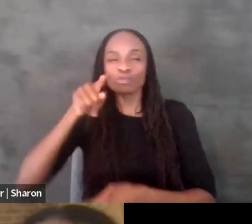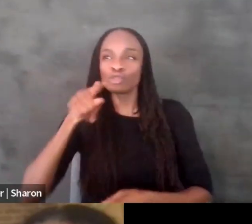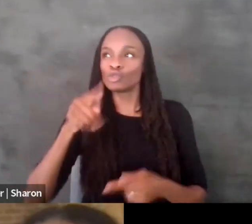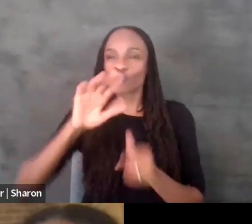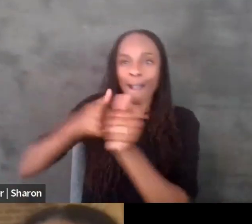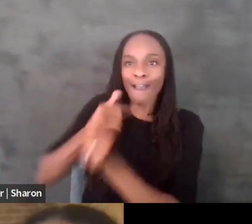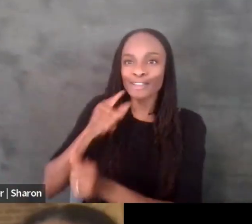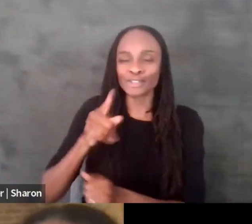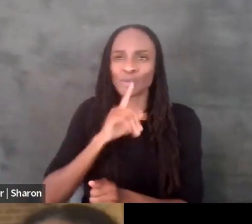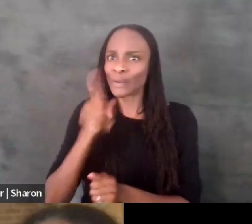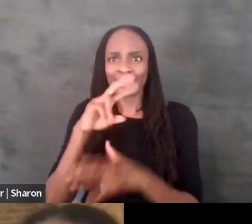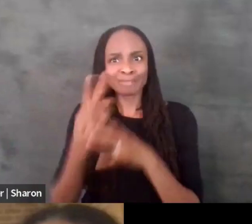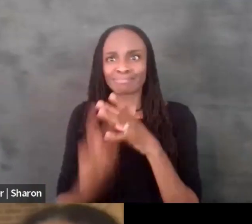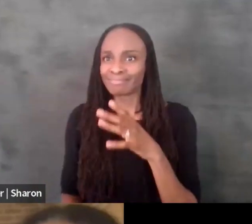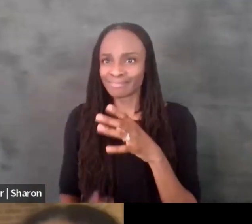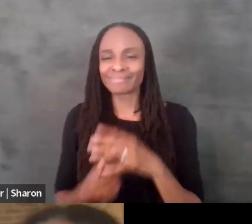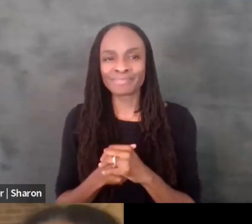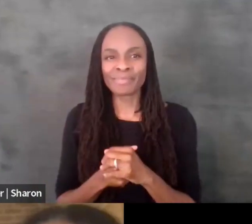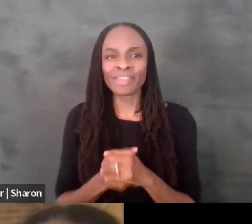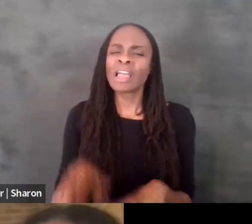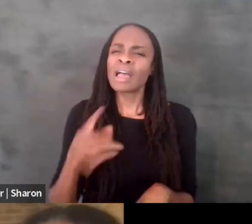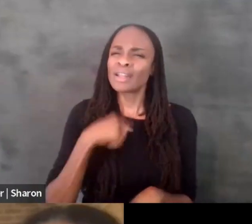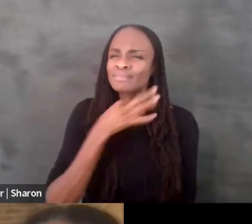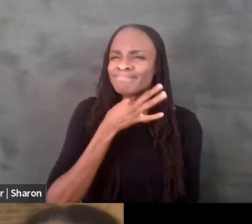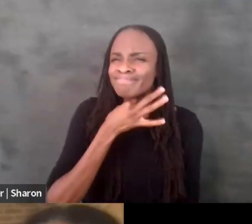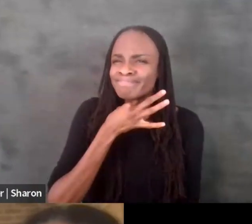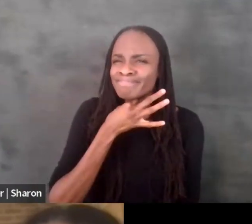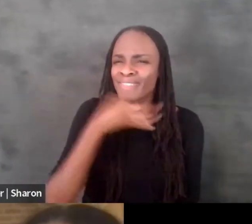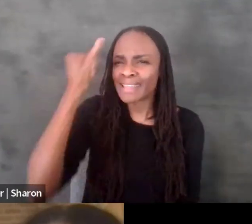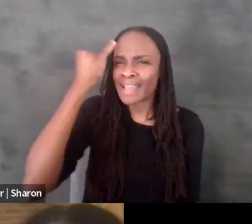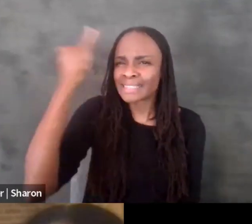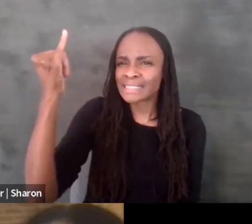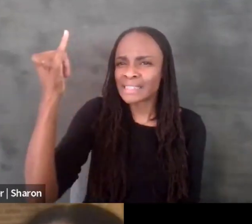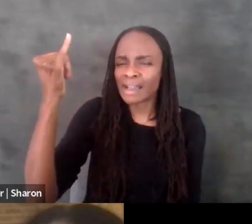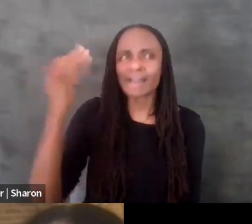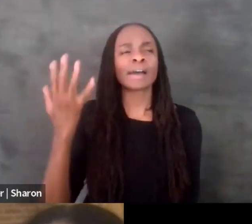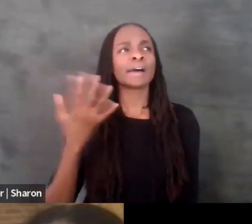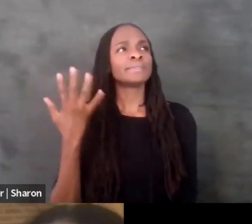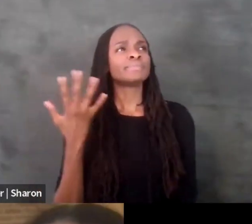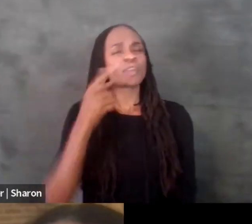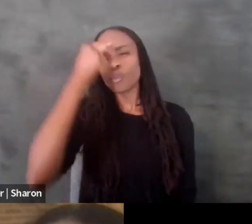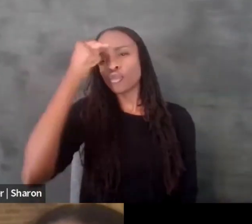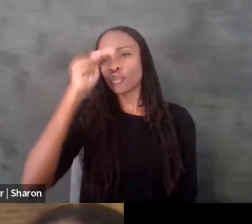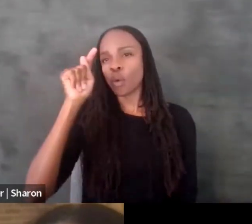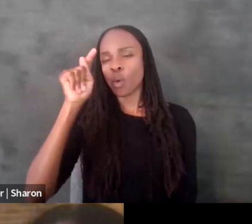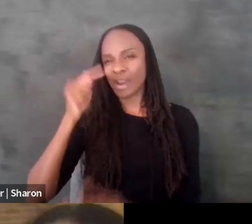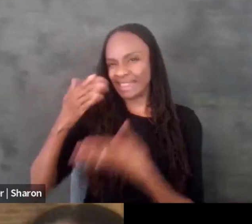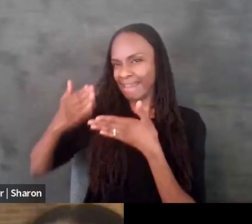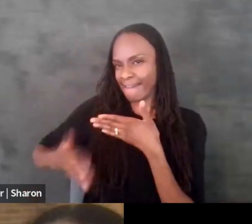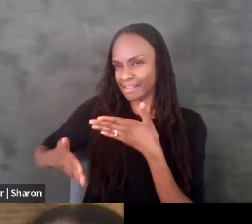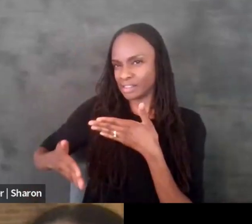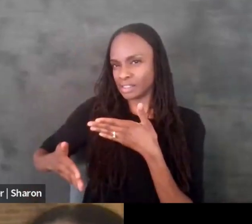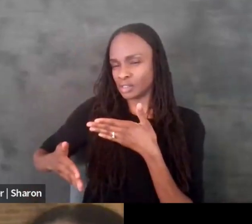immersive. Um, I was wondering if the idea for the ending